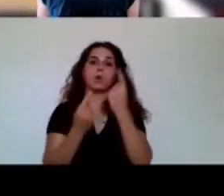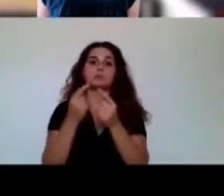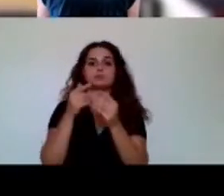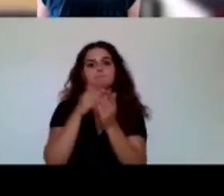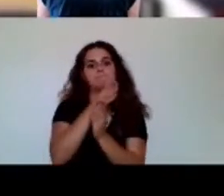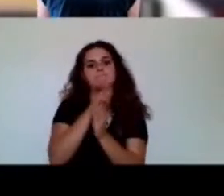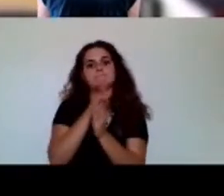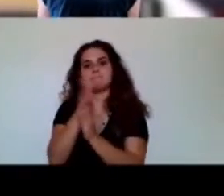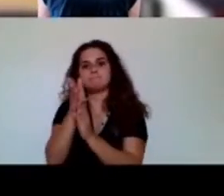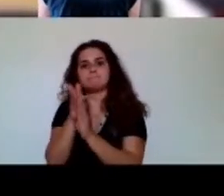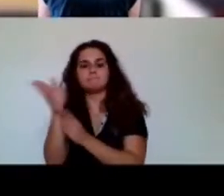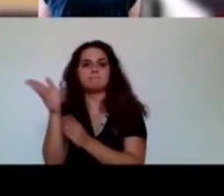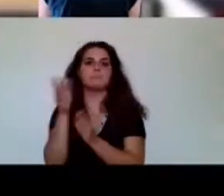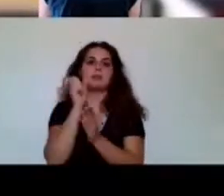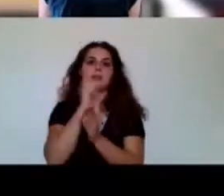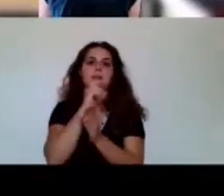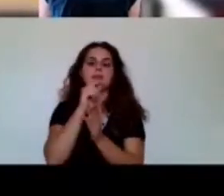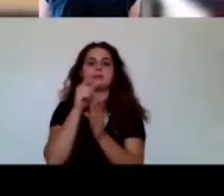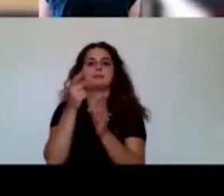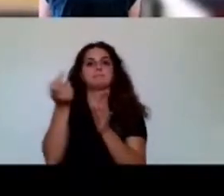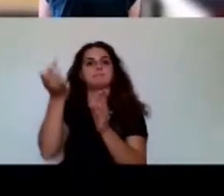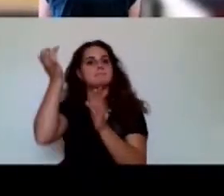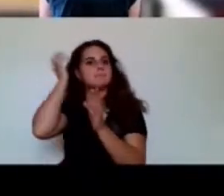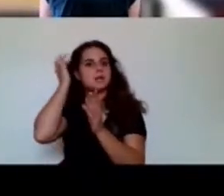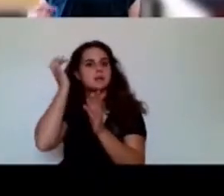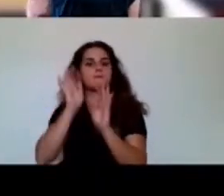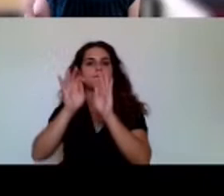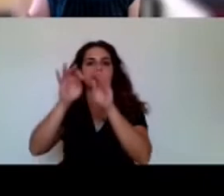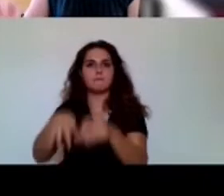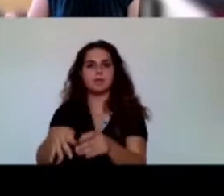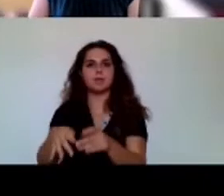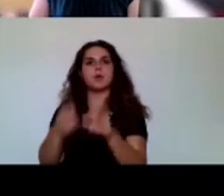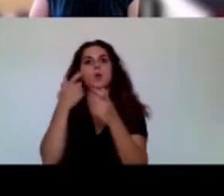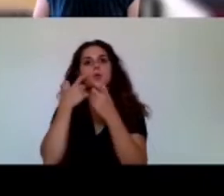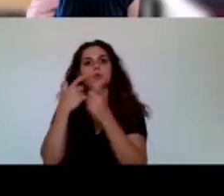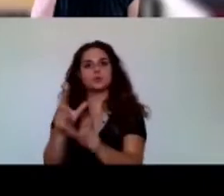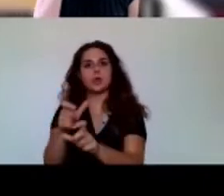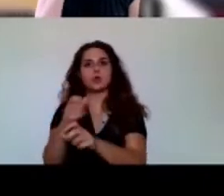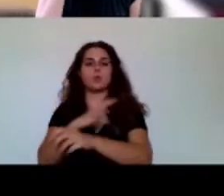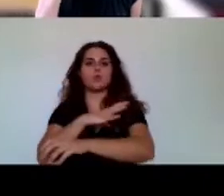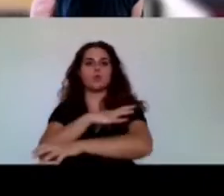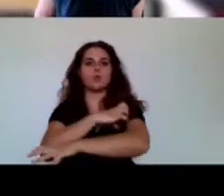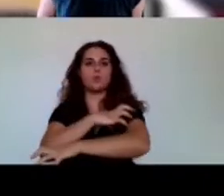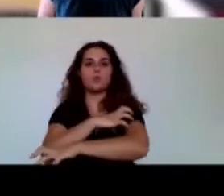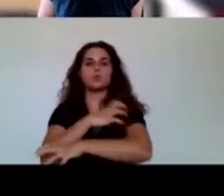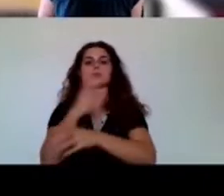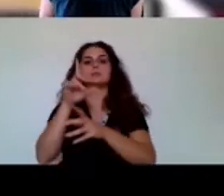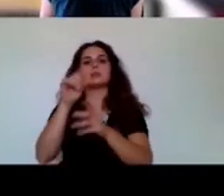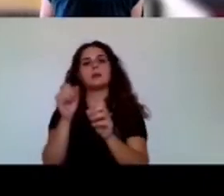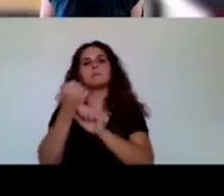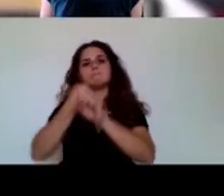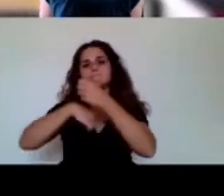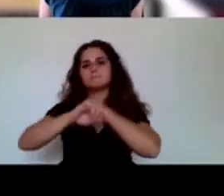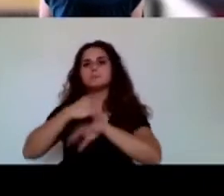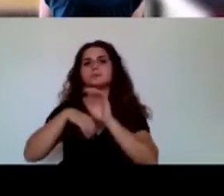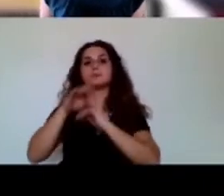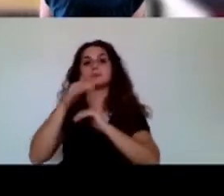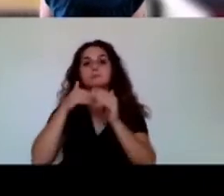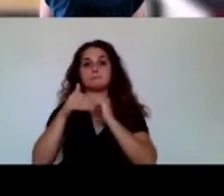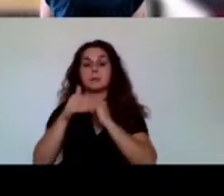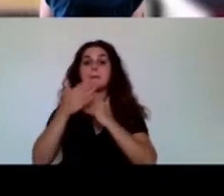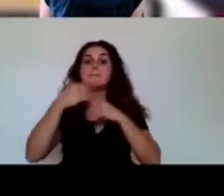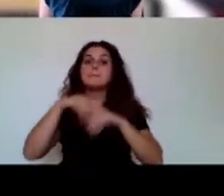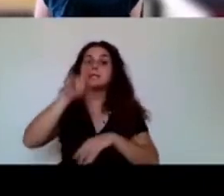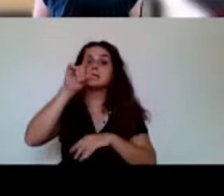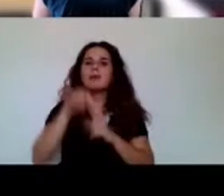pathways that then project down to the brainstem and spinal cord that controls the muscles in your arm for making these movements. But there are